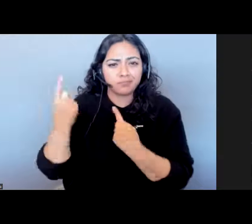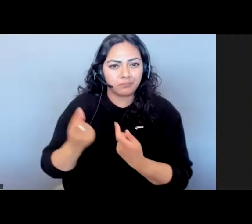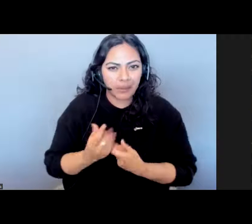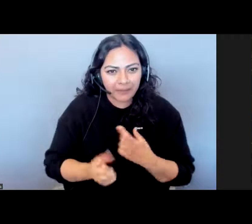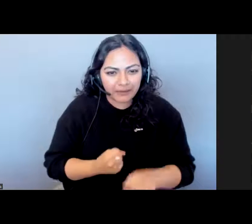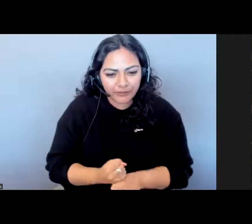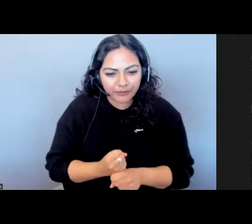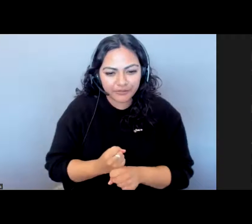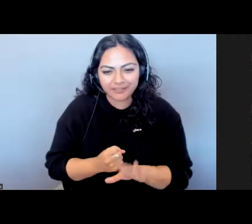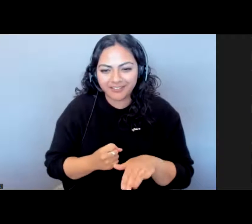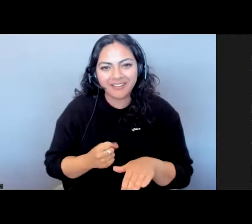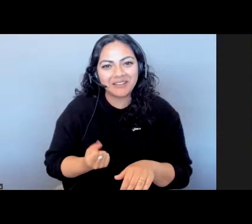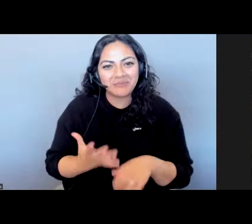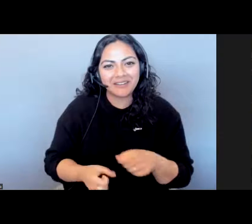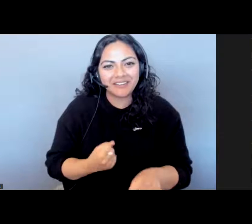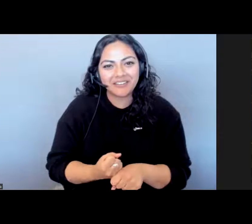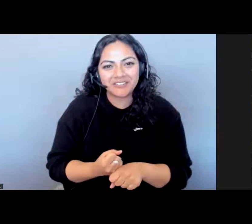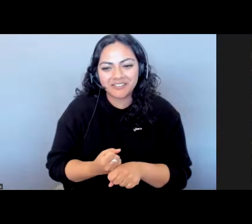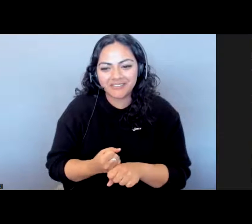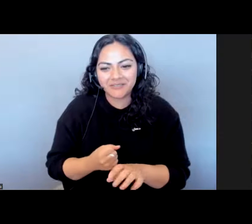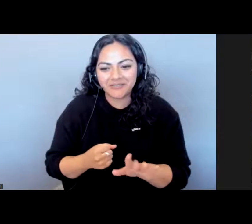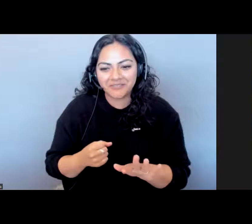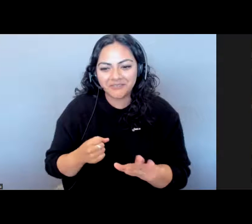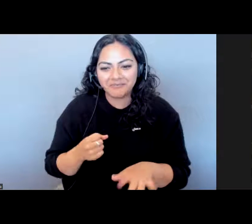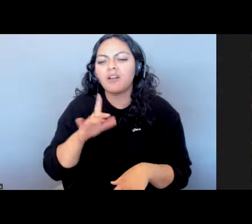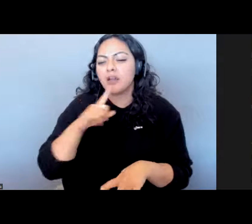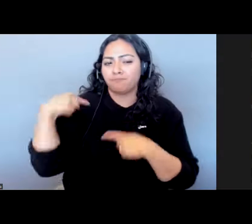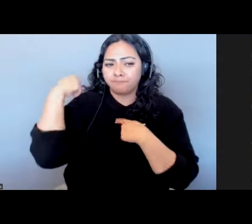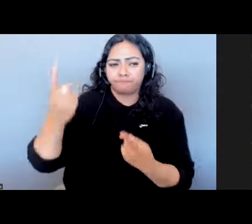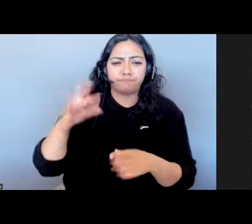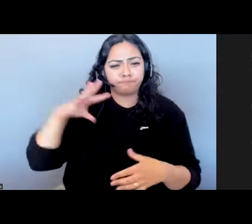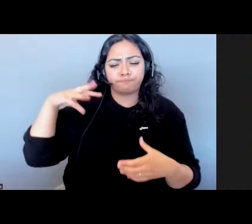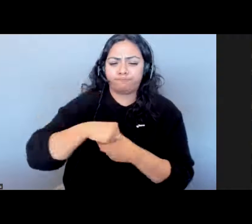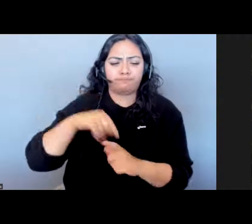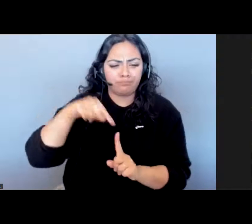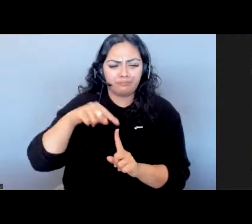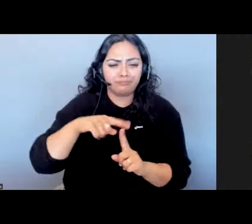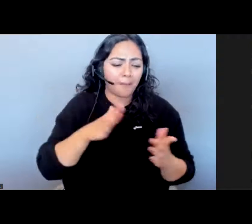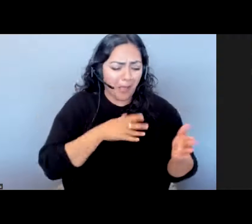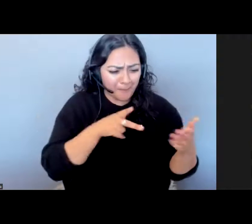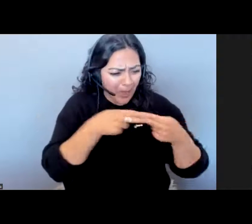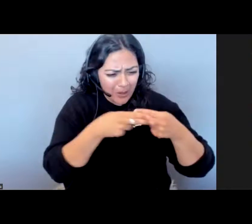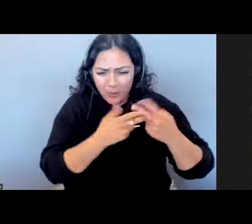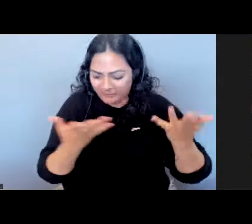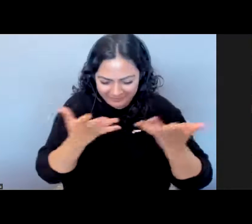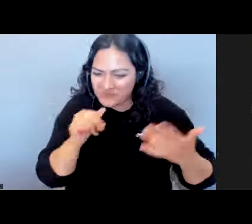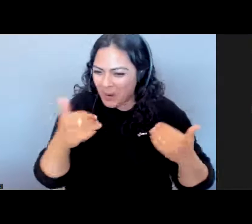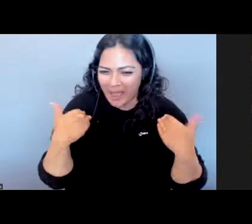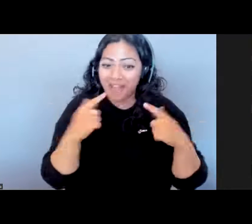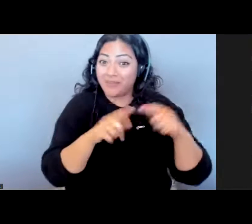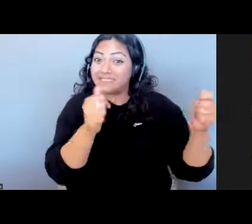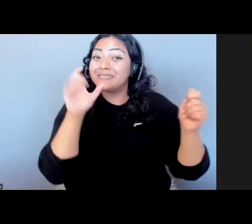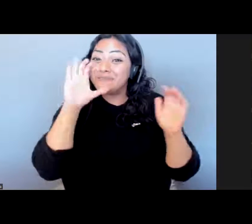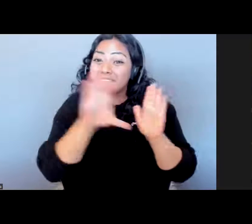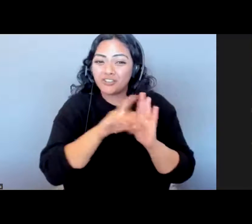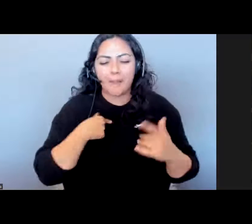I'm extremely, I did have a PowerPoint, I don't know where it is today, but I'm extremely proud of this. So this